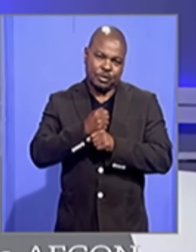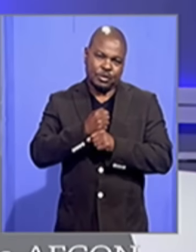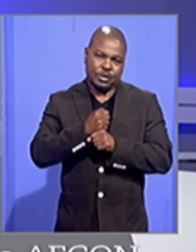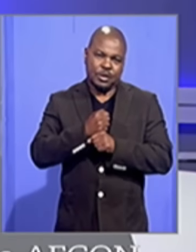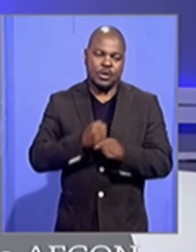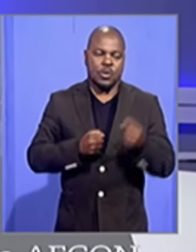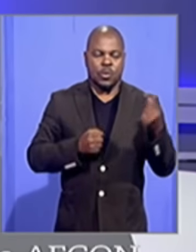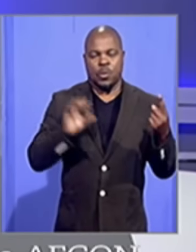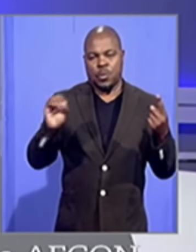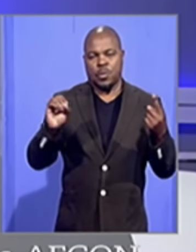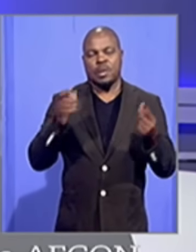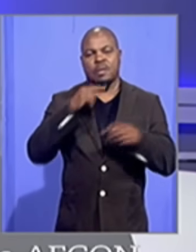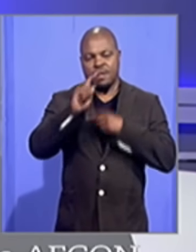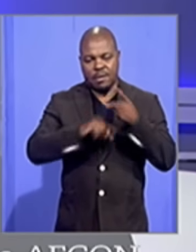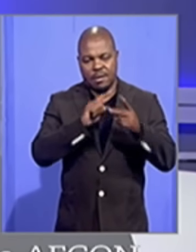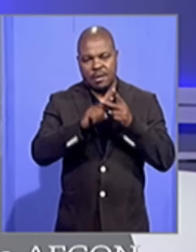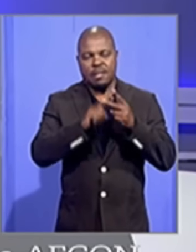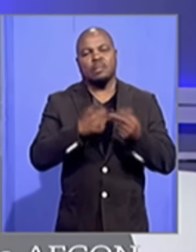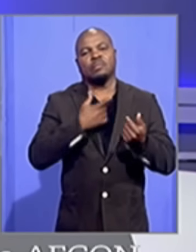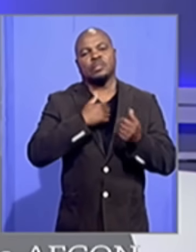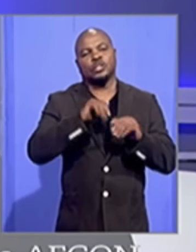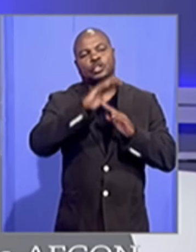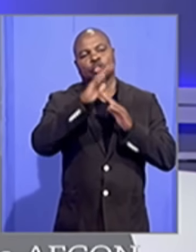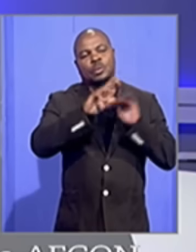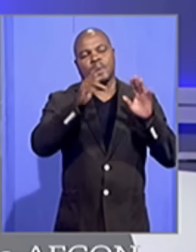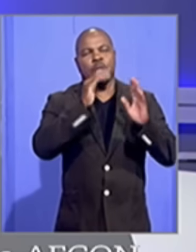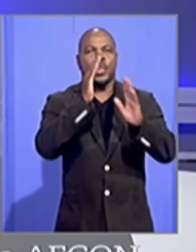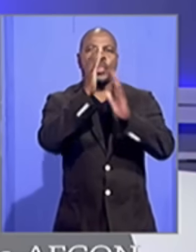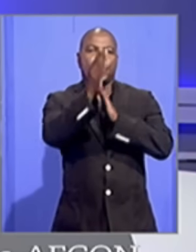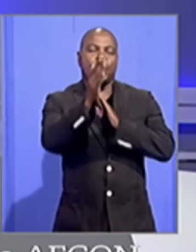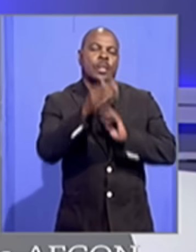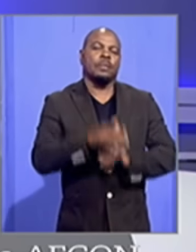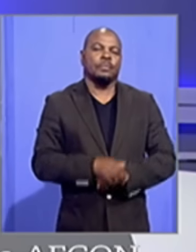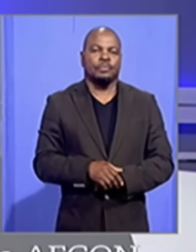tse di fetileng le go sutlhelela go ditlhopha di le robedi tsa bofelo mo